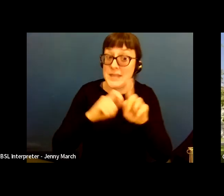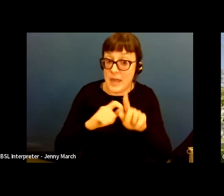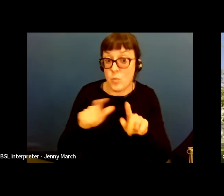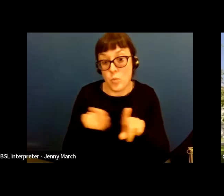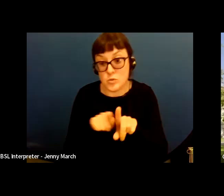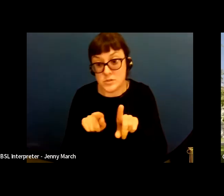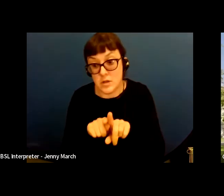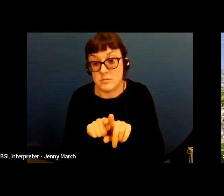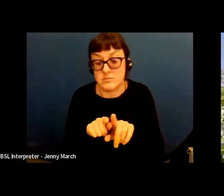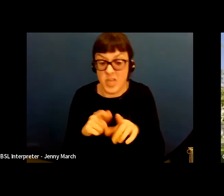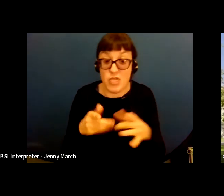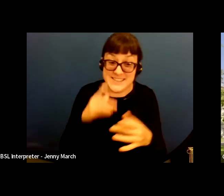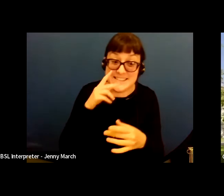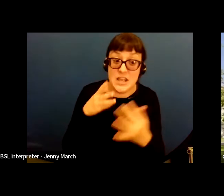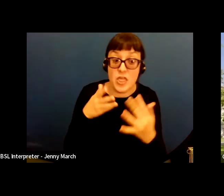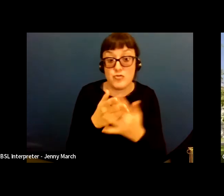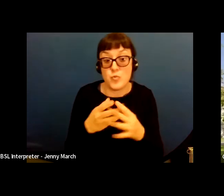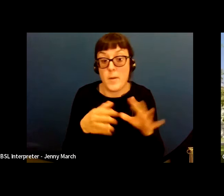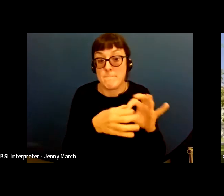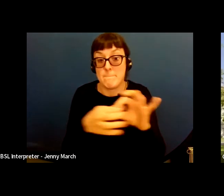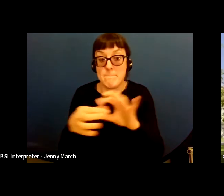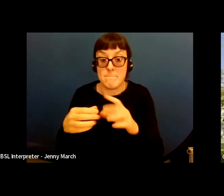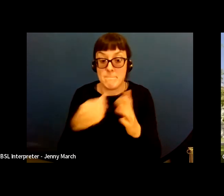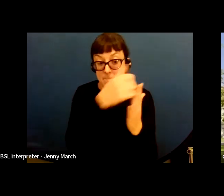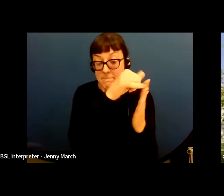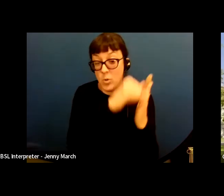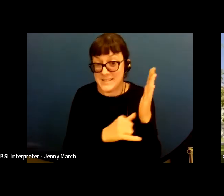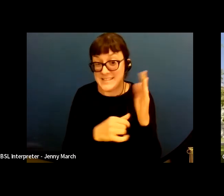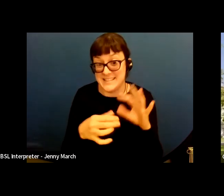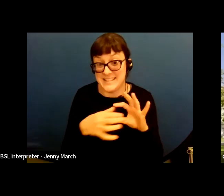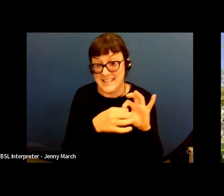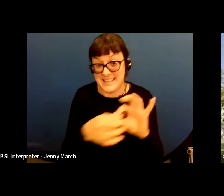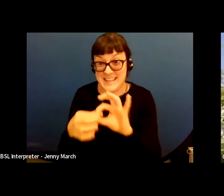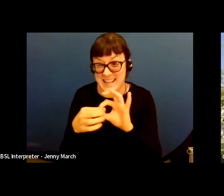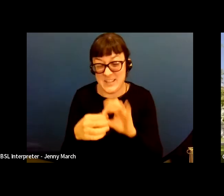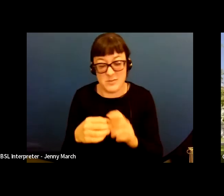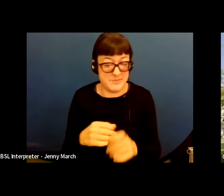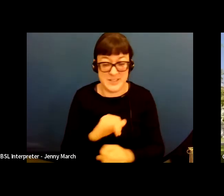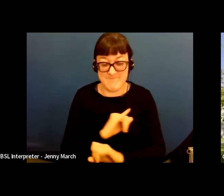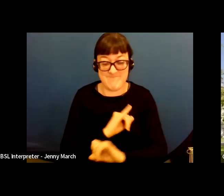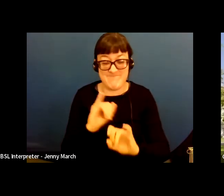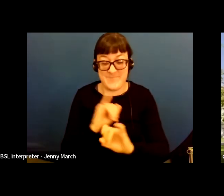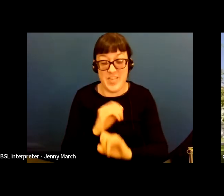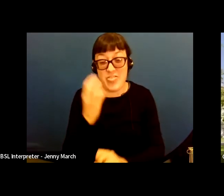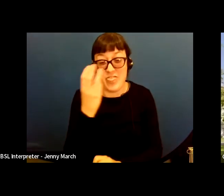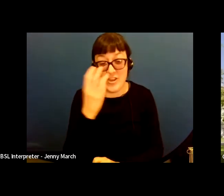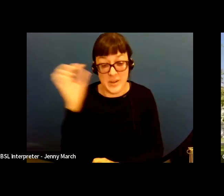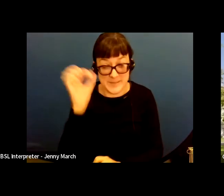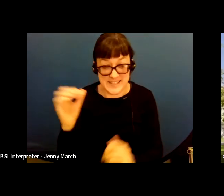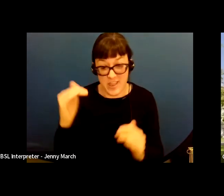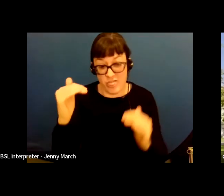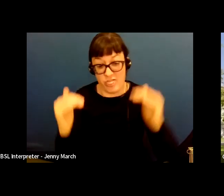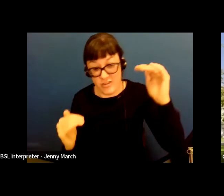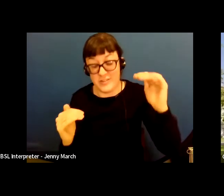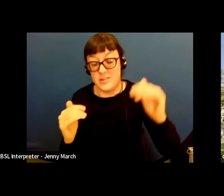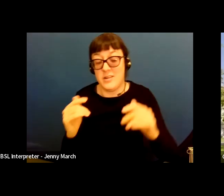Connect and BATA. I mean, it's shocking that we have a 13% discrepancy that Rick mentioned on just getting the